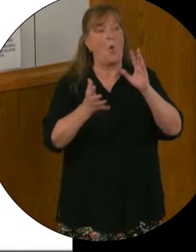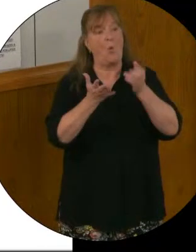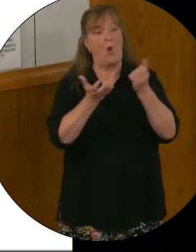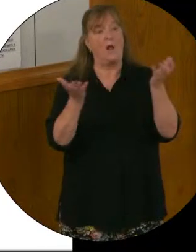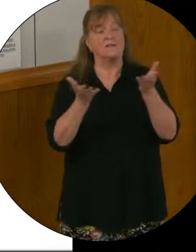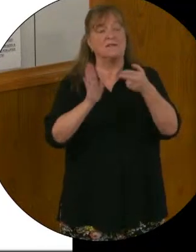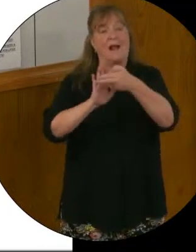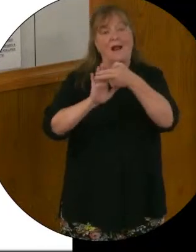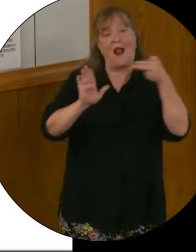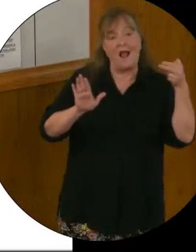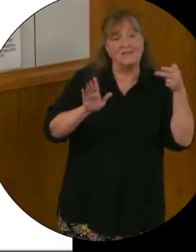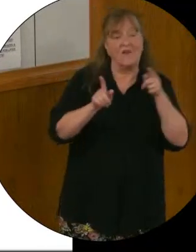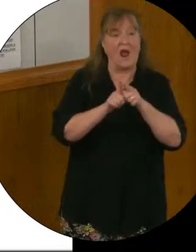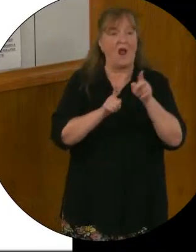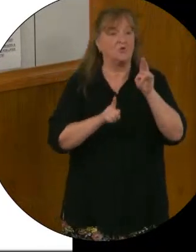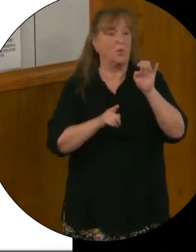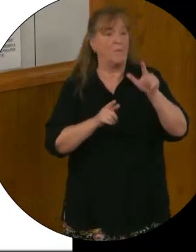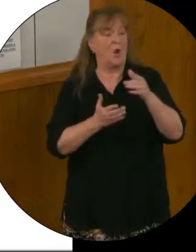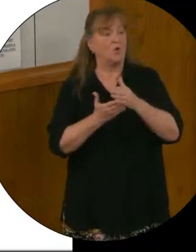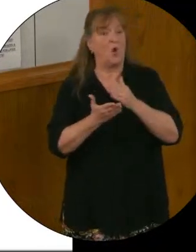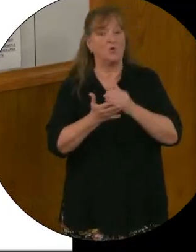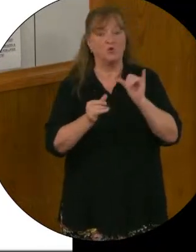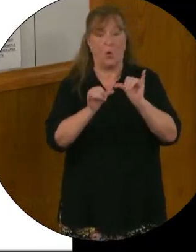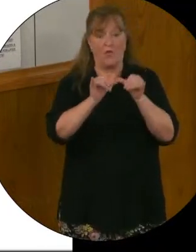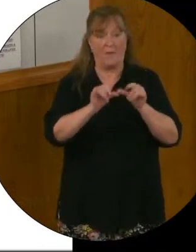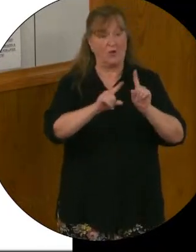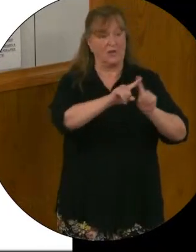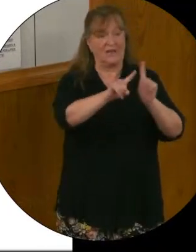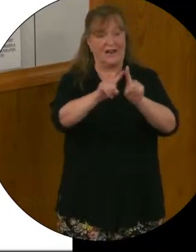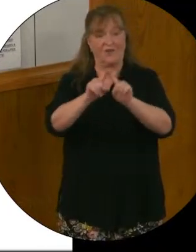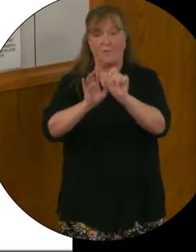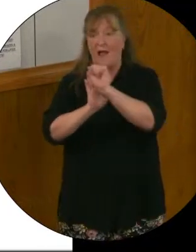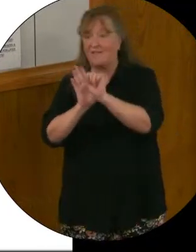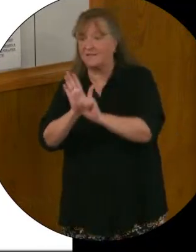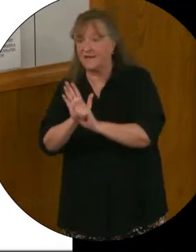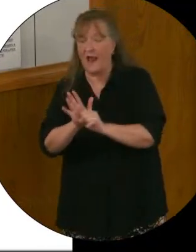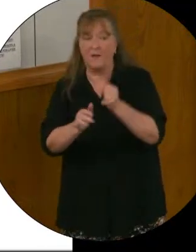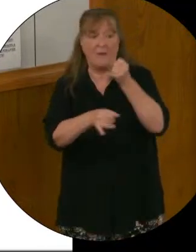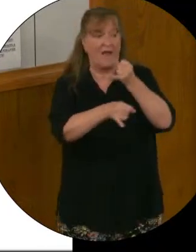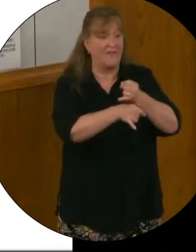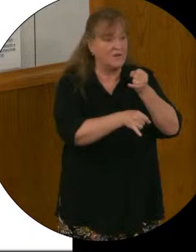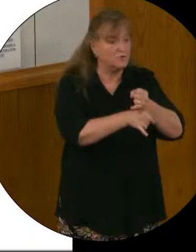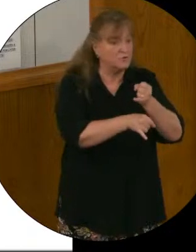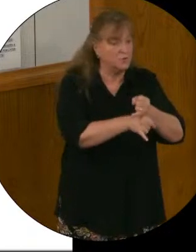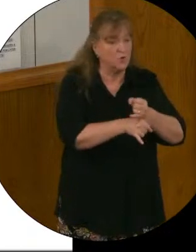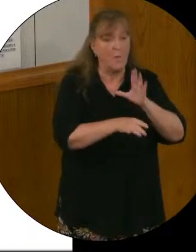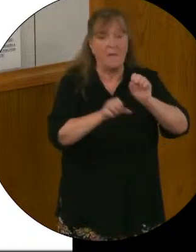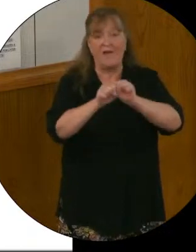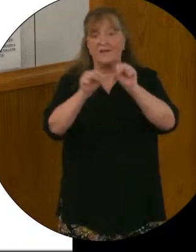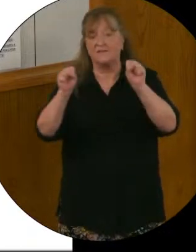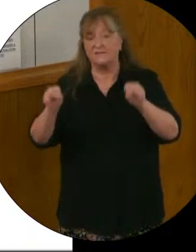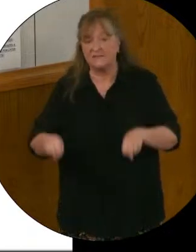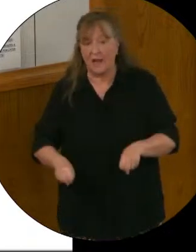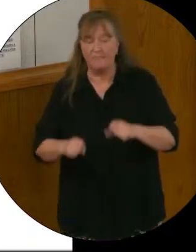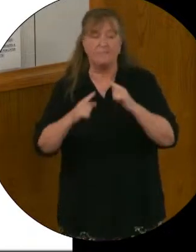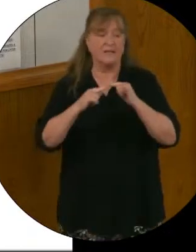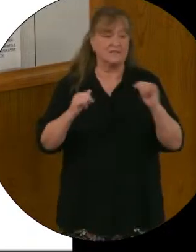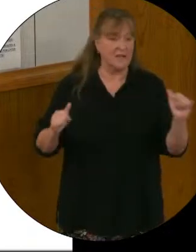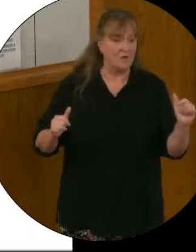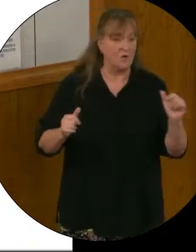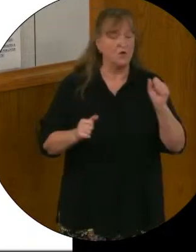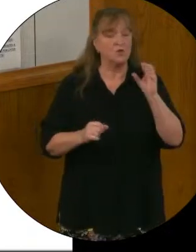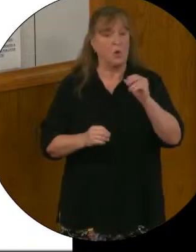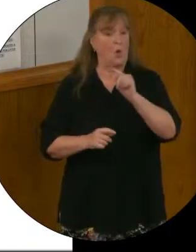remedial course. And so the metrics differ by state, by institution, by system, et cetera.